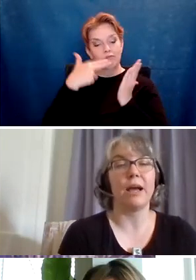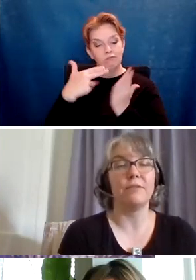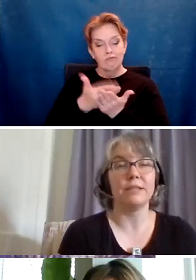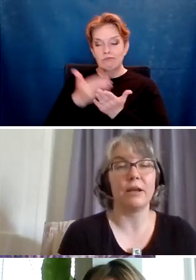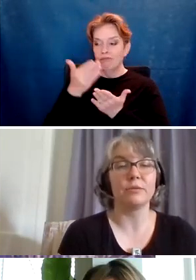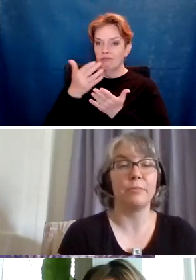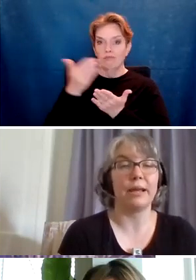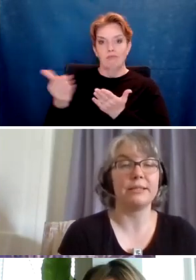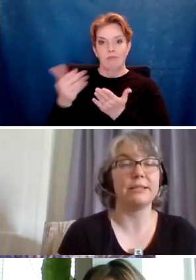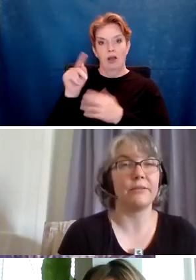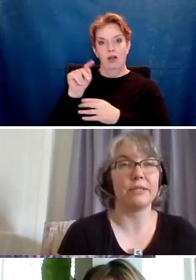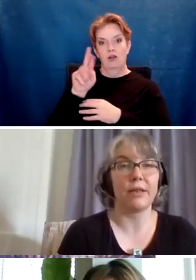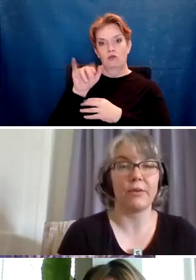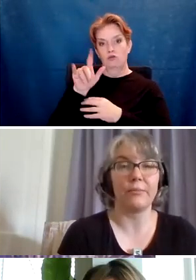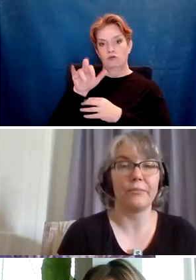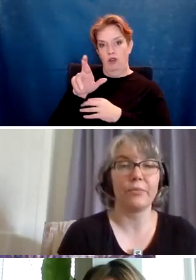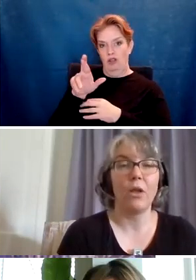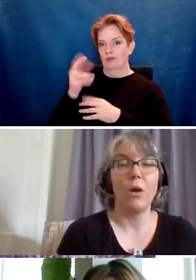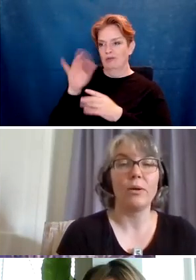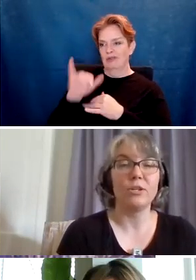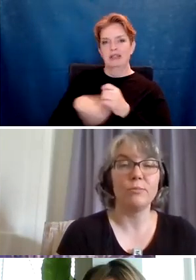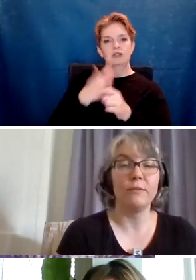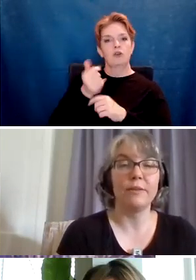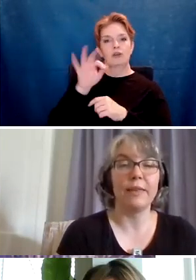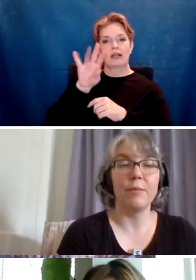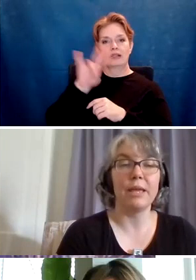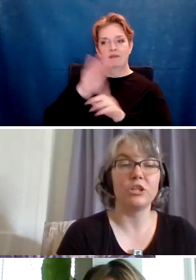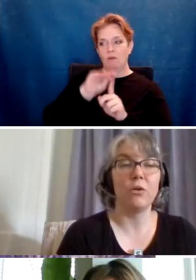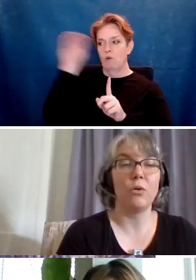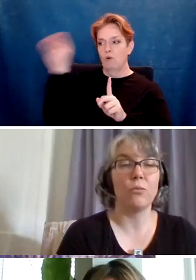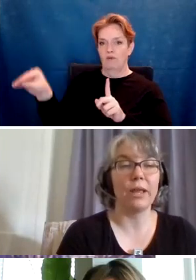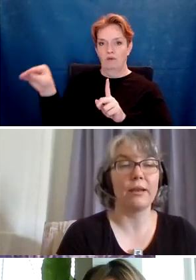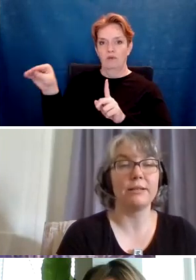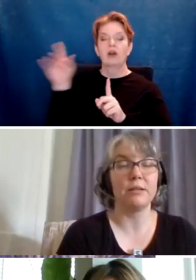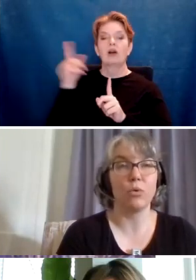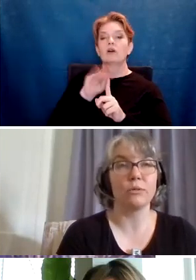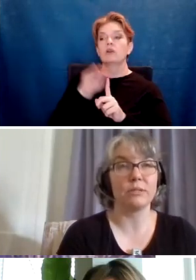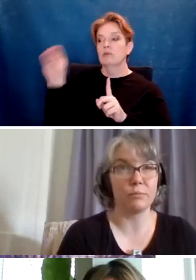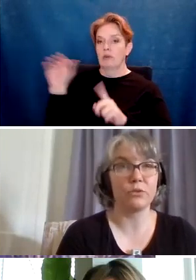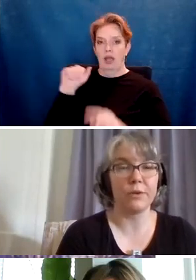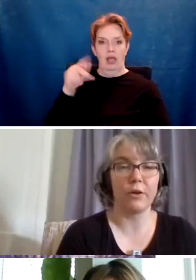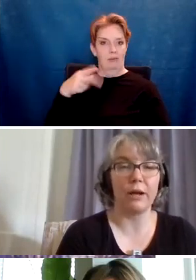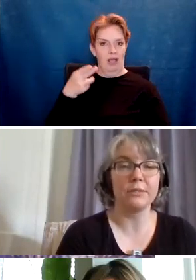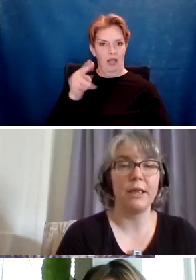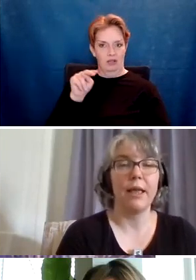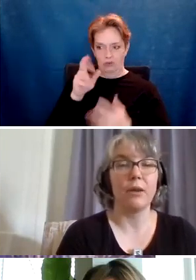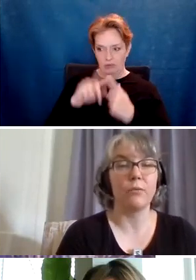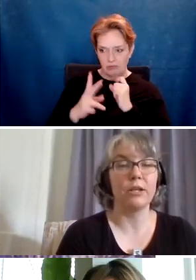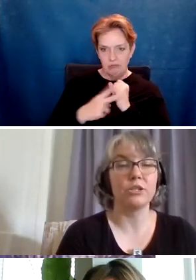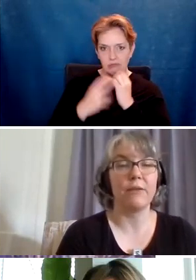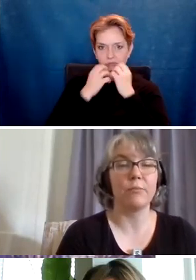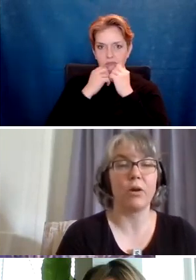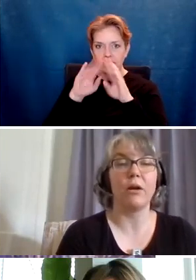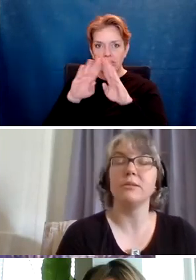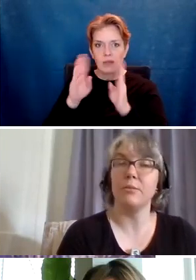and moved out of this house by 1977. When she moved, the APHN recognized the importance of preserving her house and